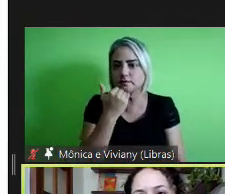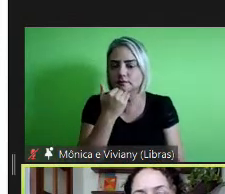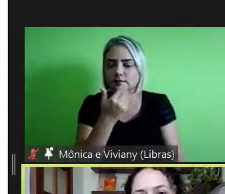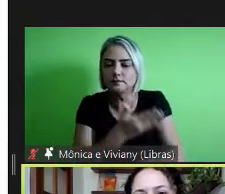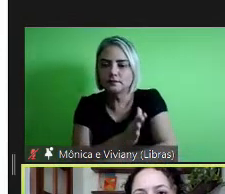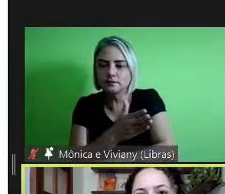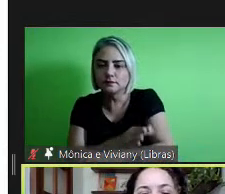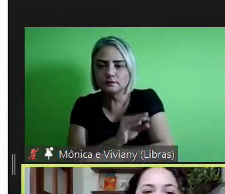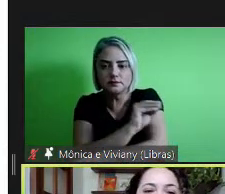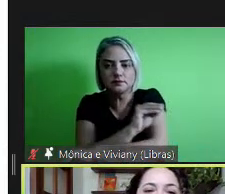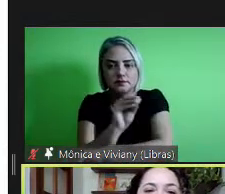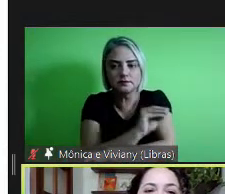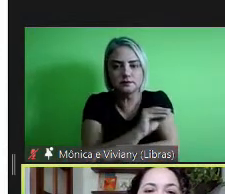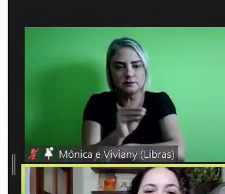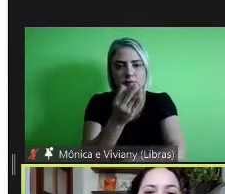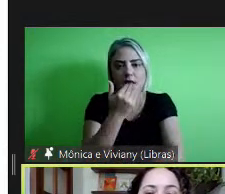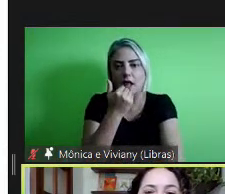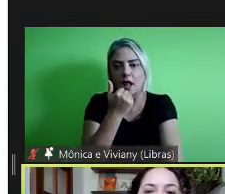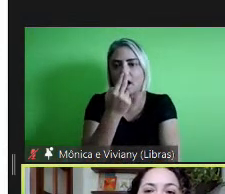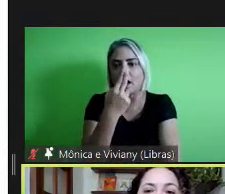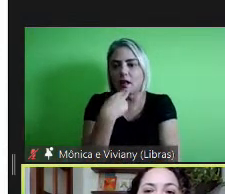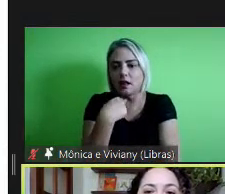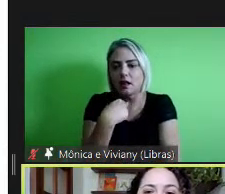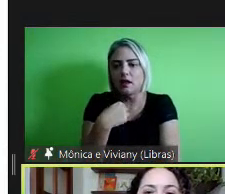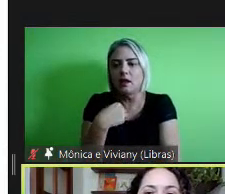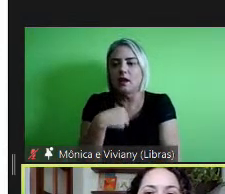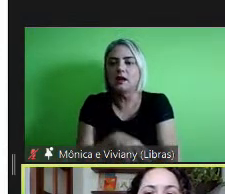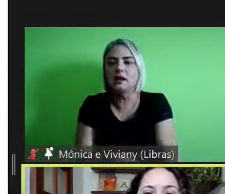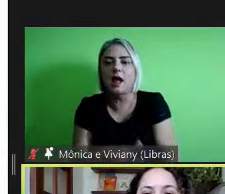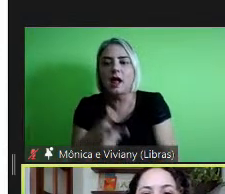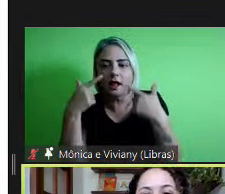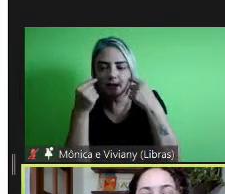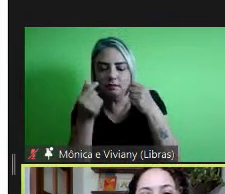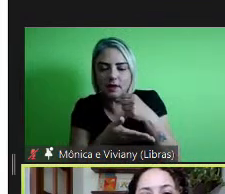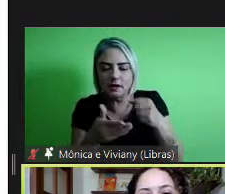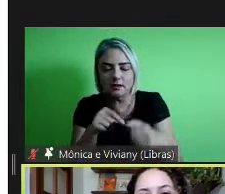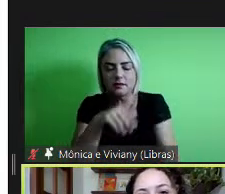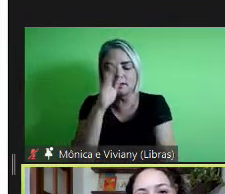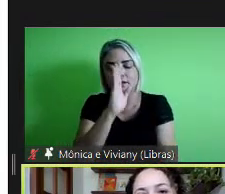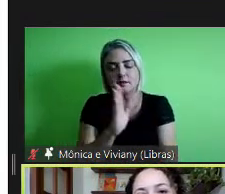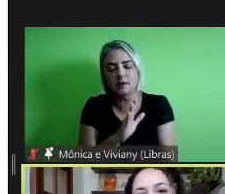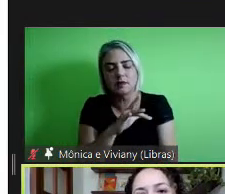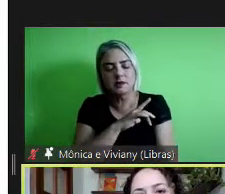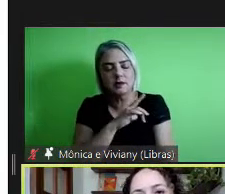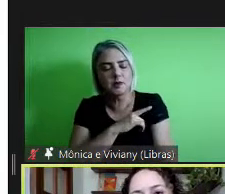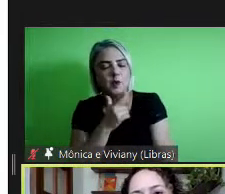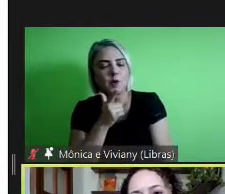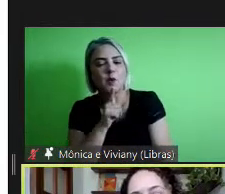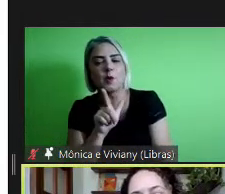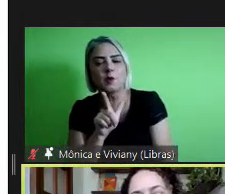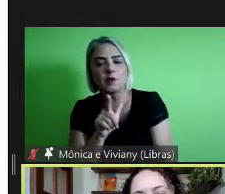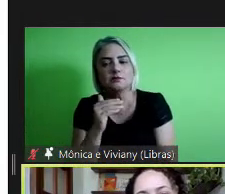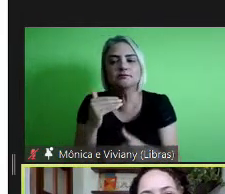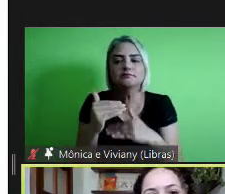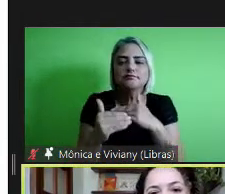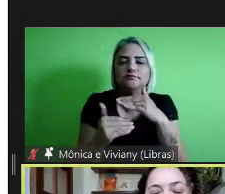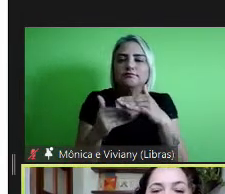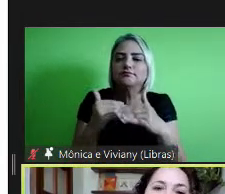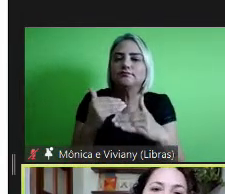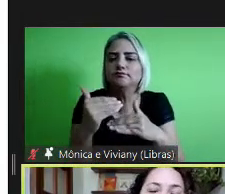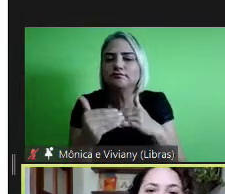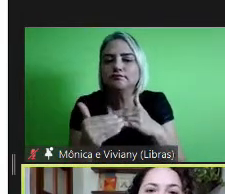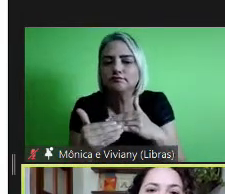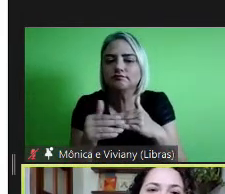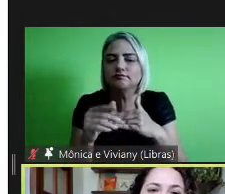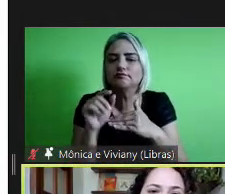the characteristics for the practice of nutrition and primary health care. So in Brazil, we managed to